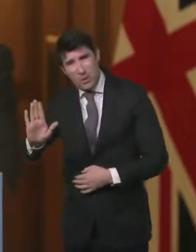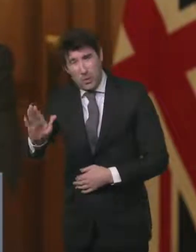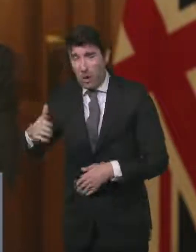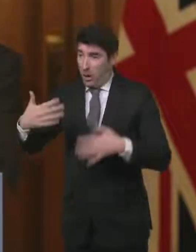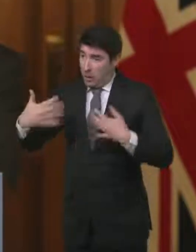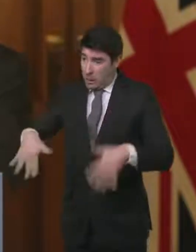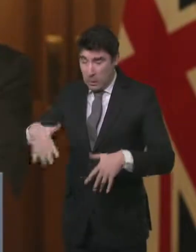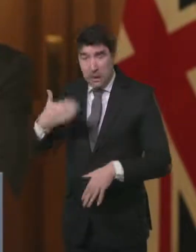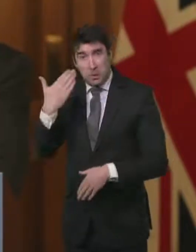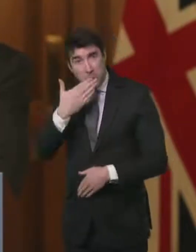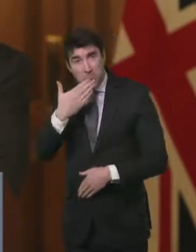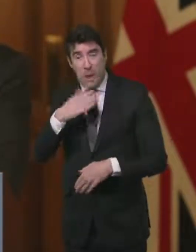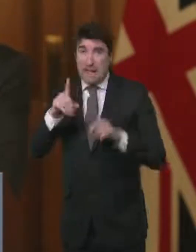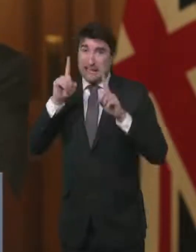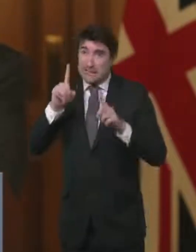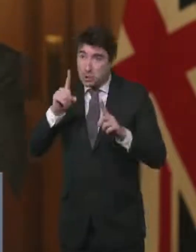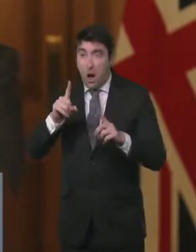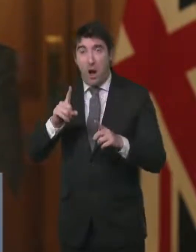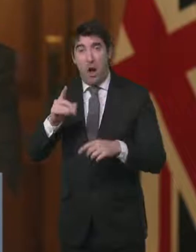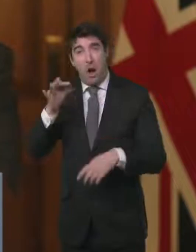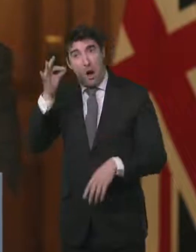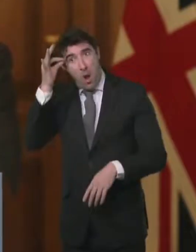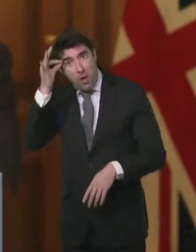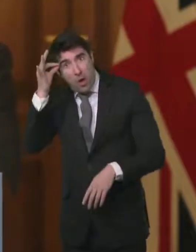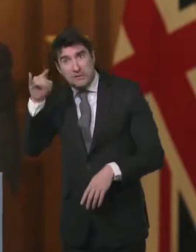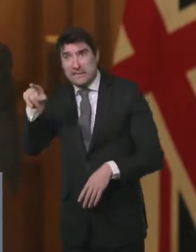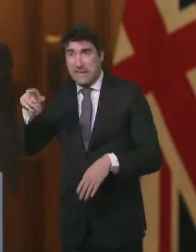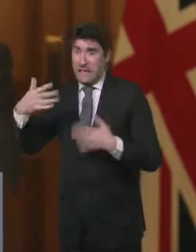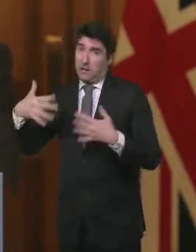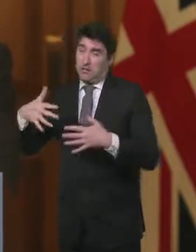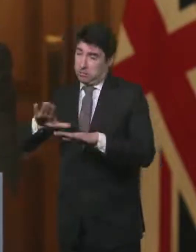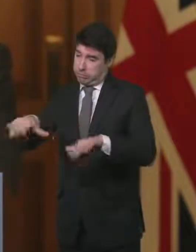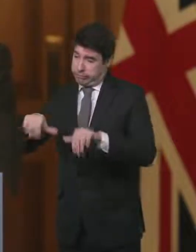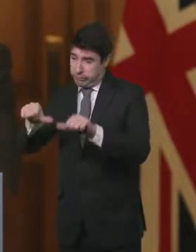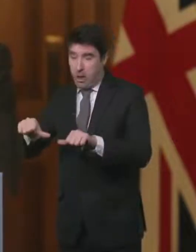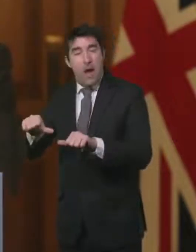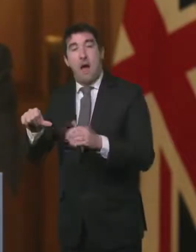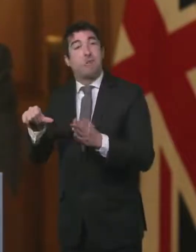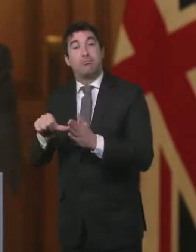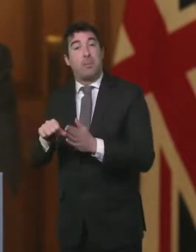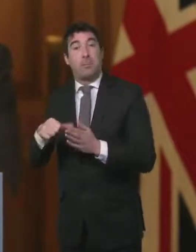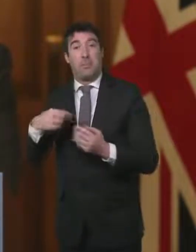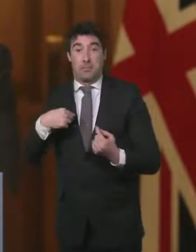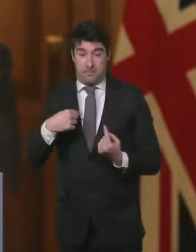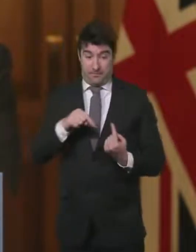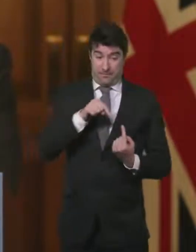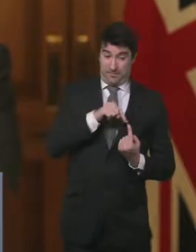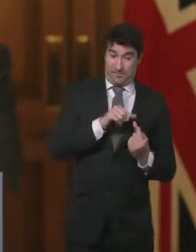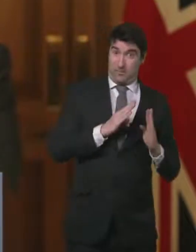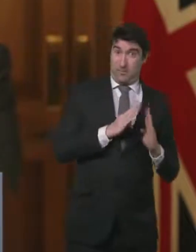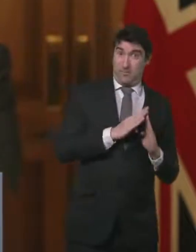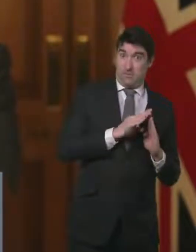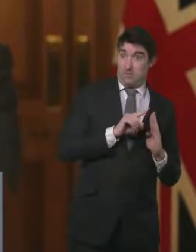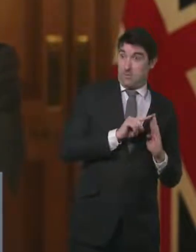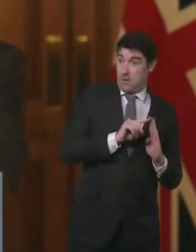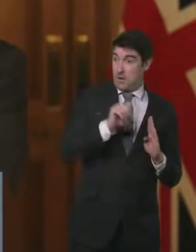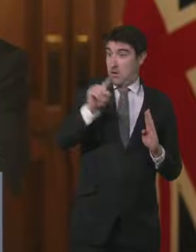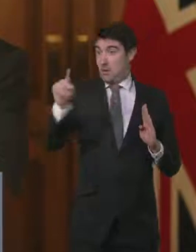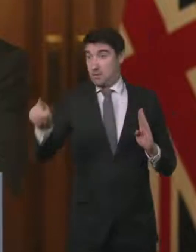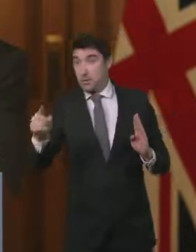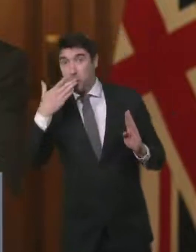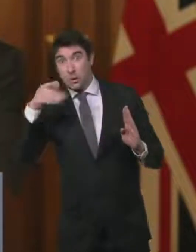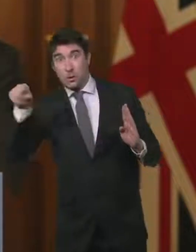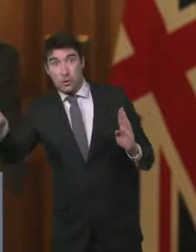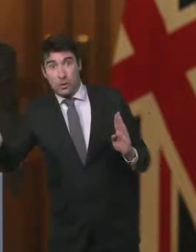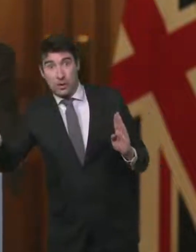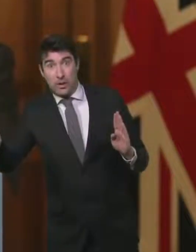space. The issue is what happens 12 months, the spread 2 years longer from the mixing. It's not going to go back to normal